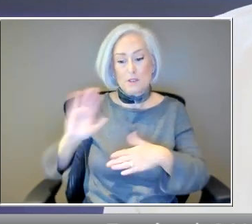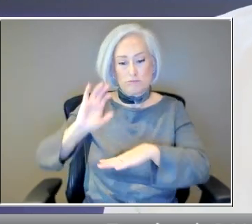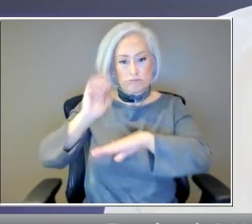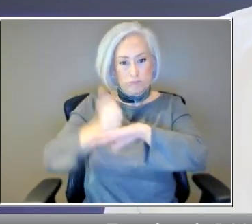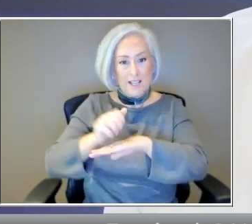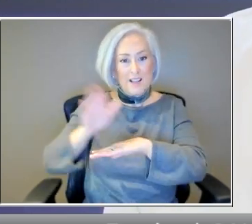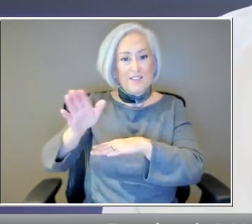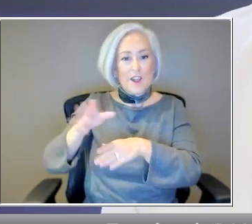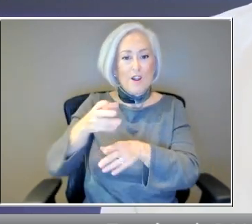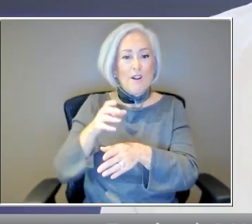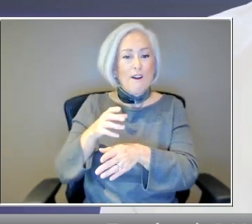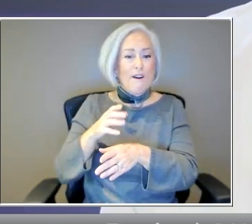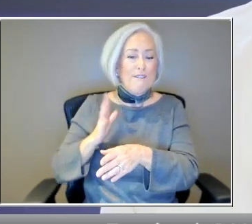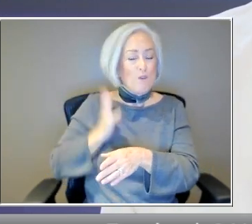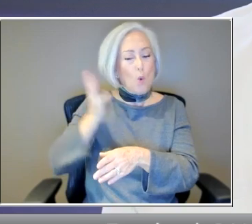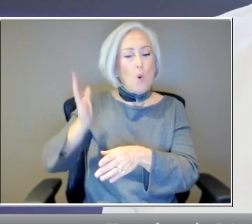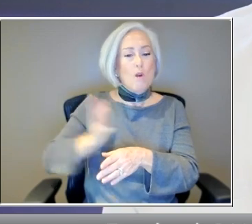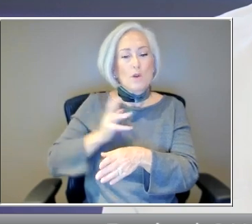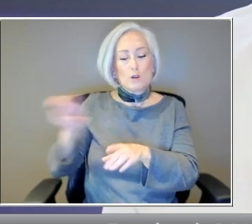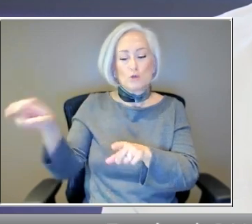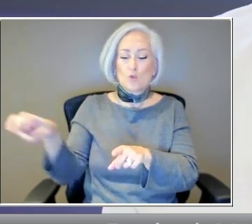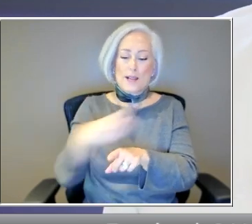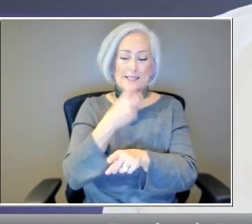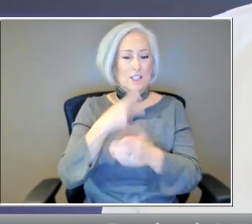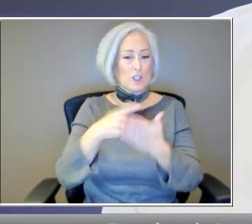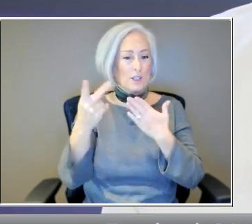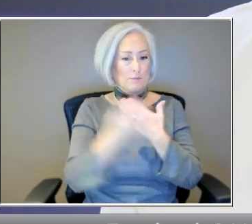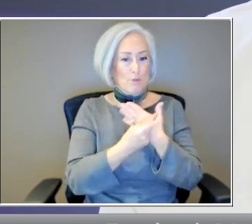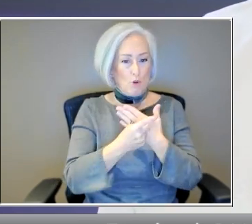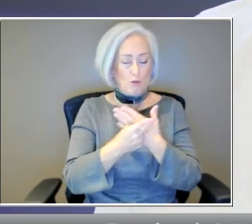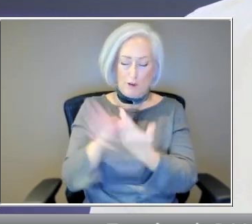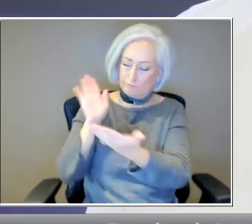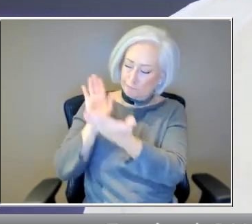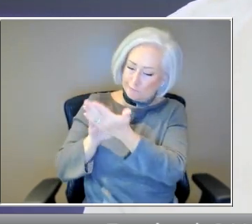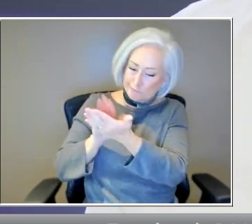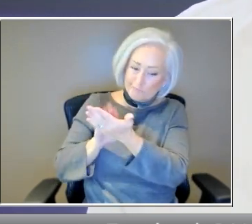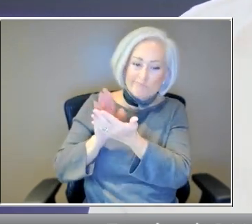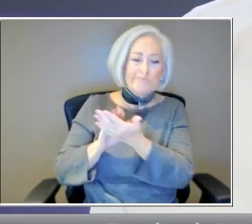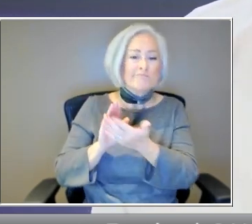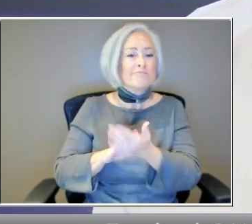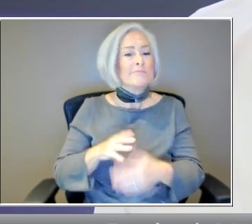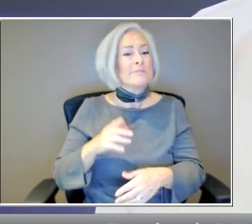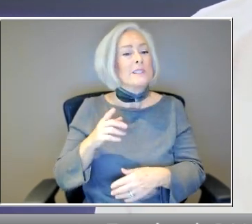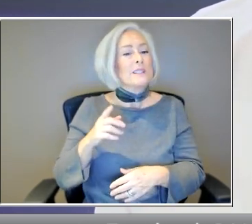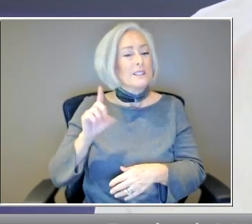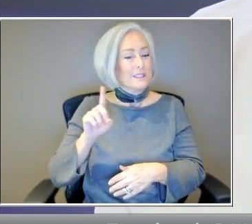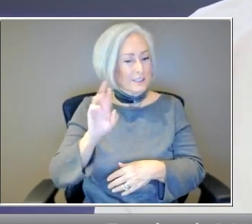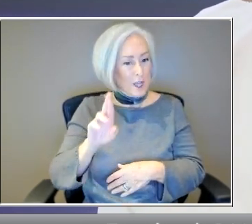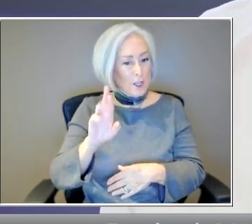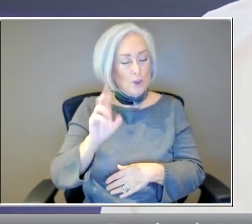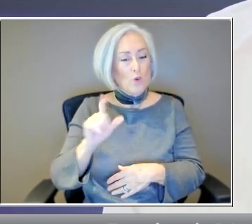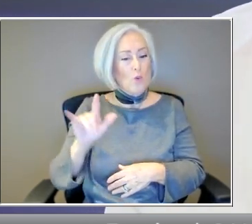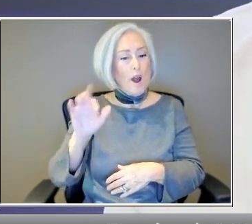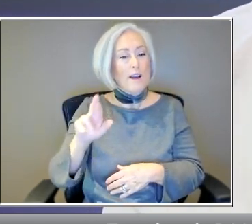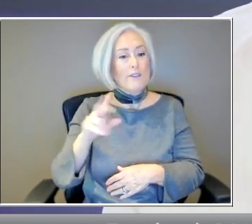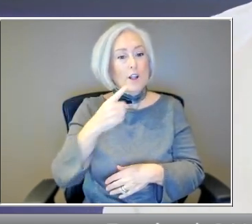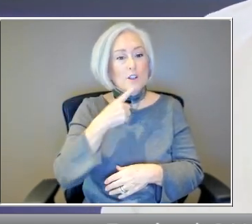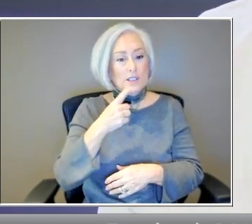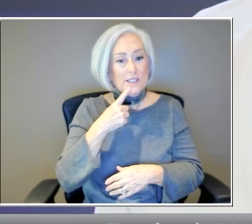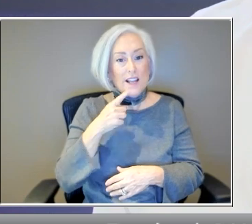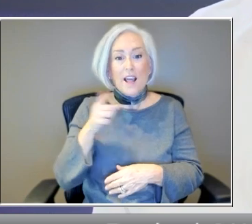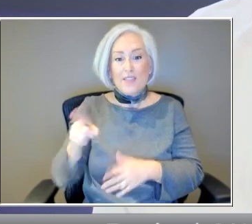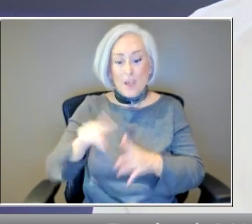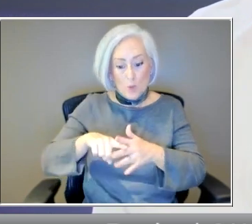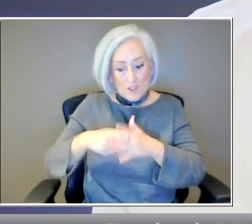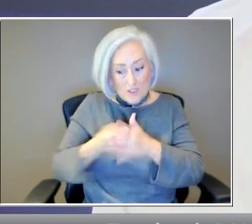transition program. And I want to give a lot of credit to that, because they, just as Dr. Rockefeller said, they'll start talking with patients at around